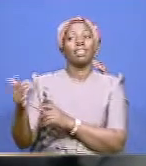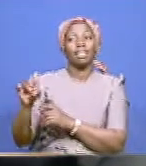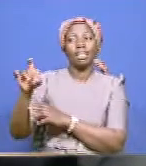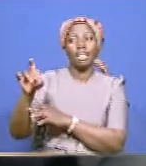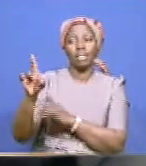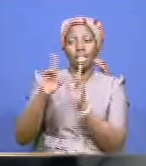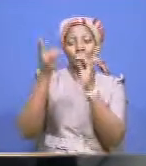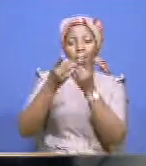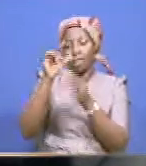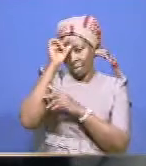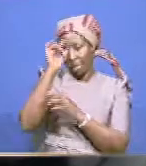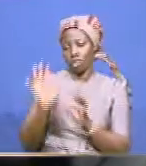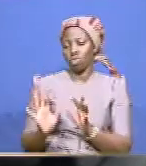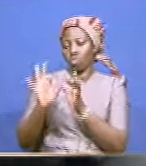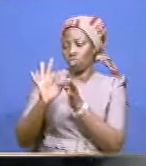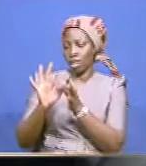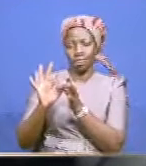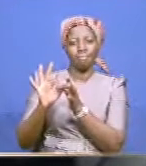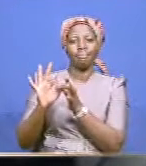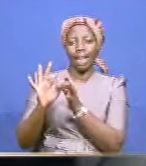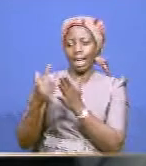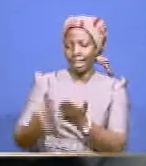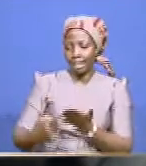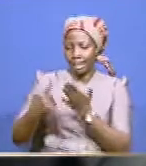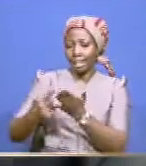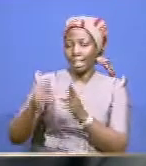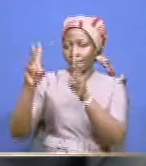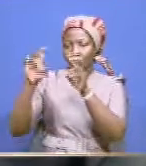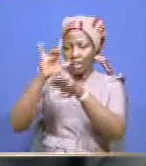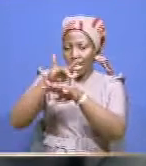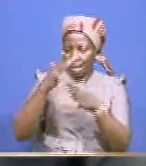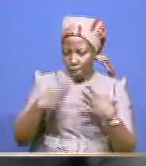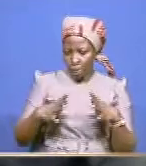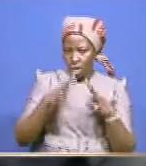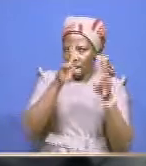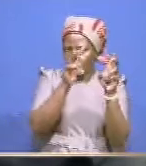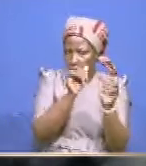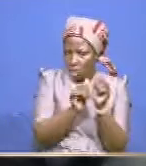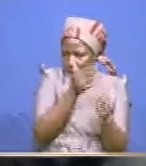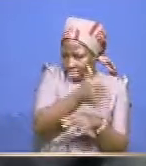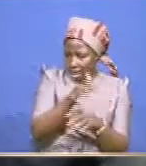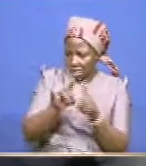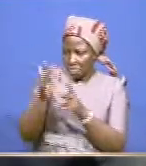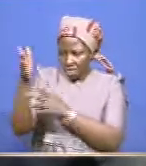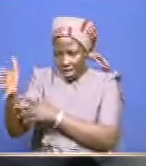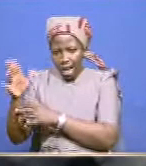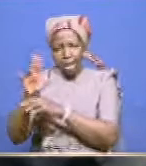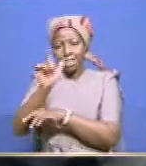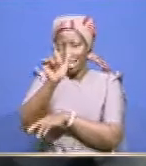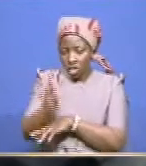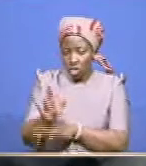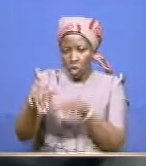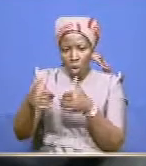together and discuss issues that are touching on people, yes, on issues that are cross-cutting, either regionally or nationally. Yes. So